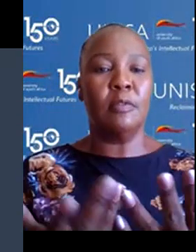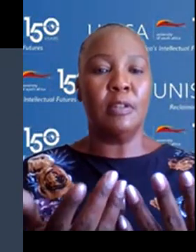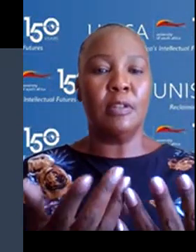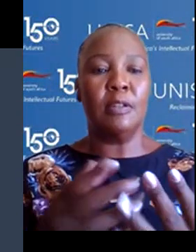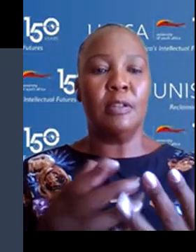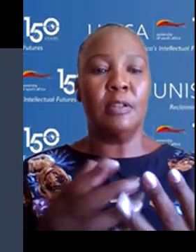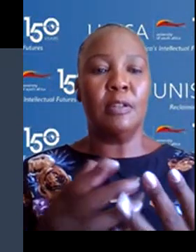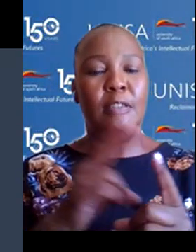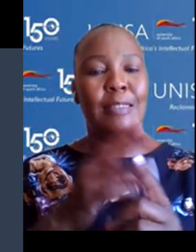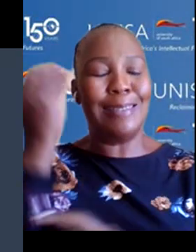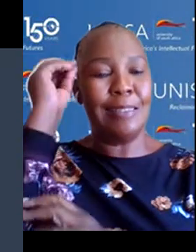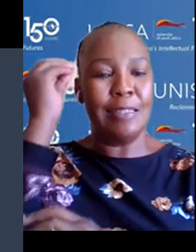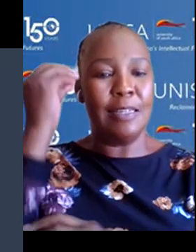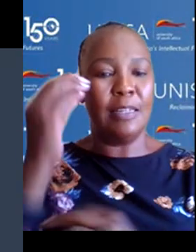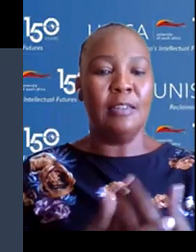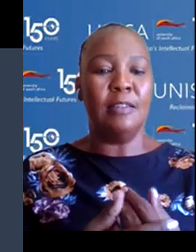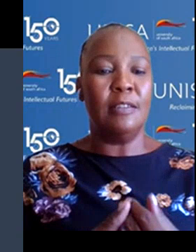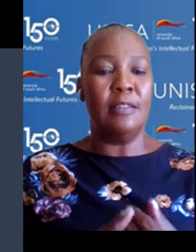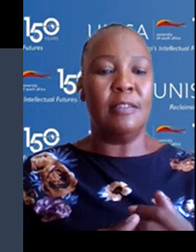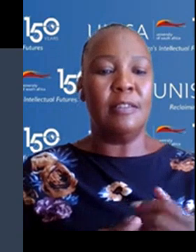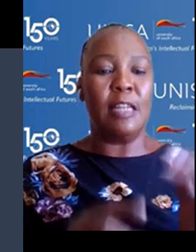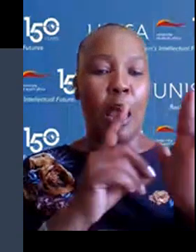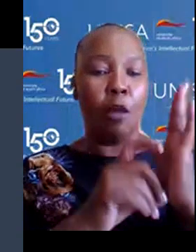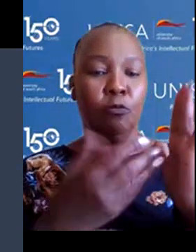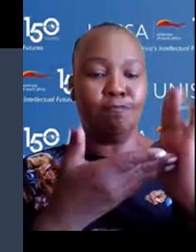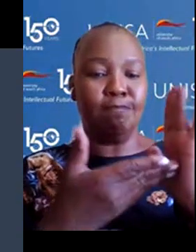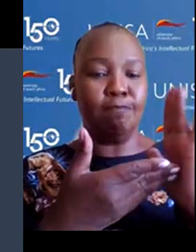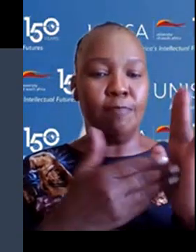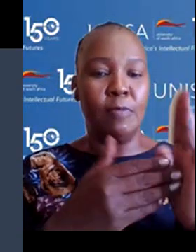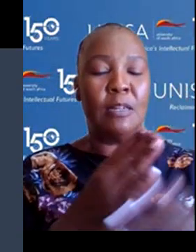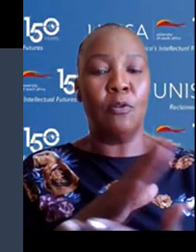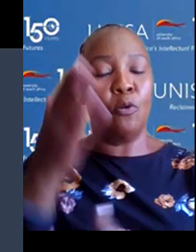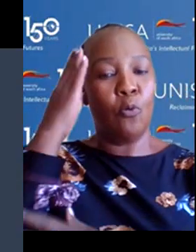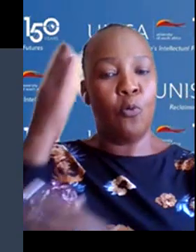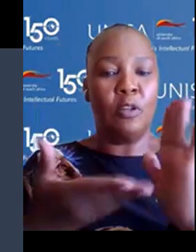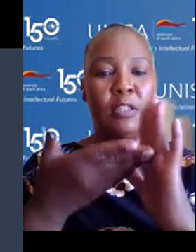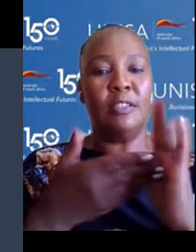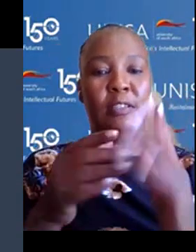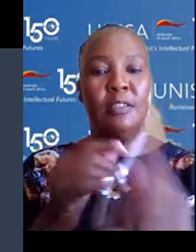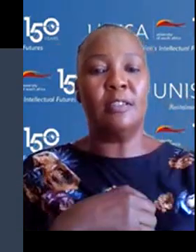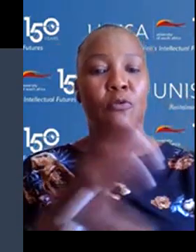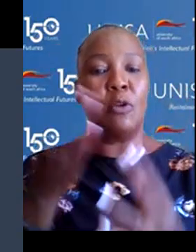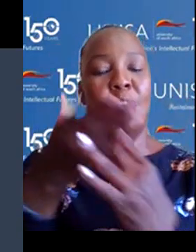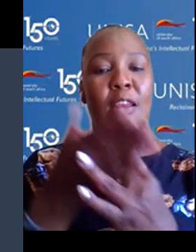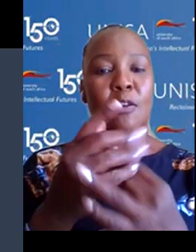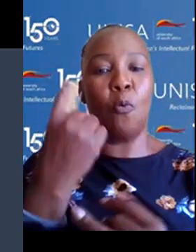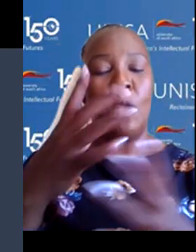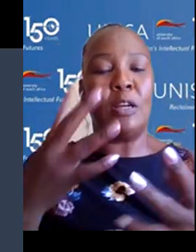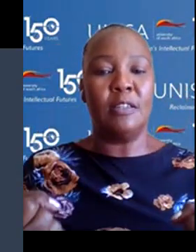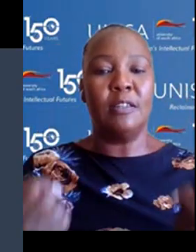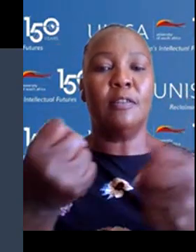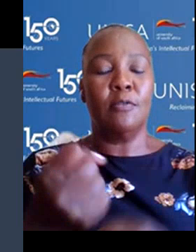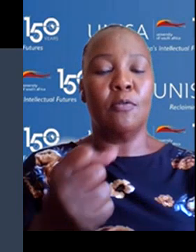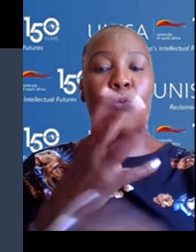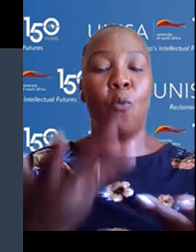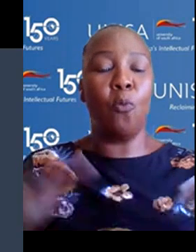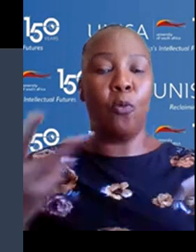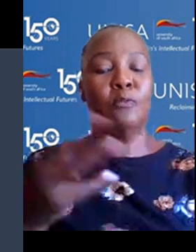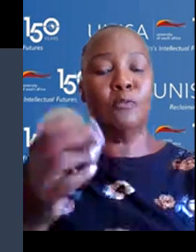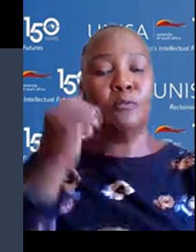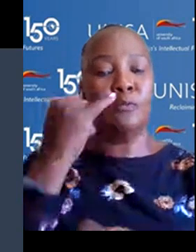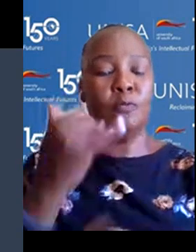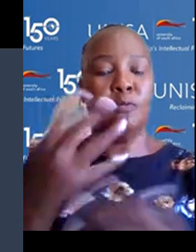there's a very interesting little icon over there. I think some of you guys know this one. But yes, you can also access your OneDrive on your device.